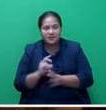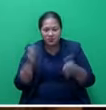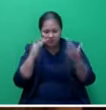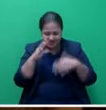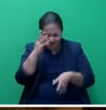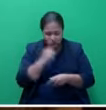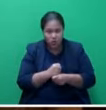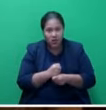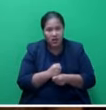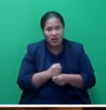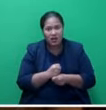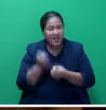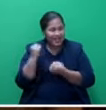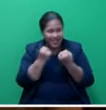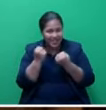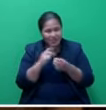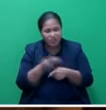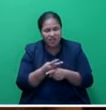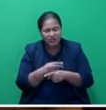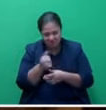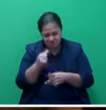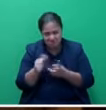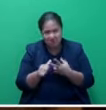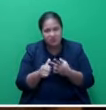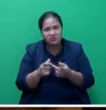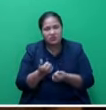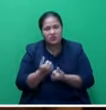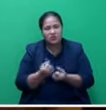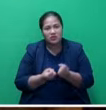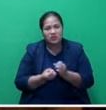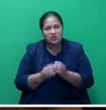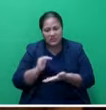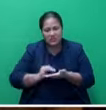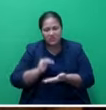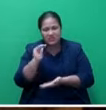production has also increased from 1.39